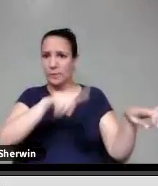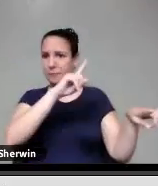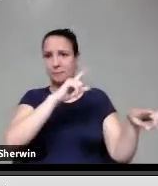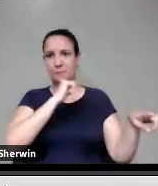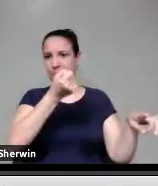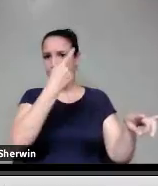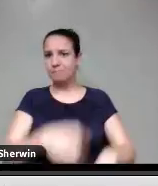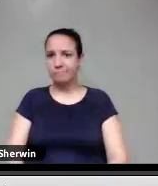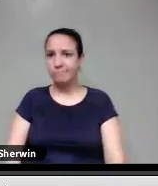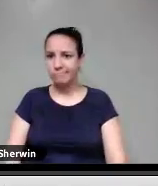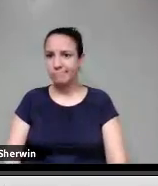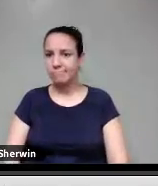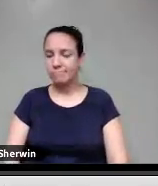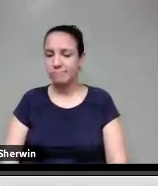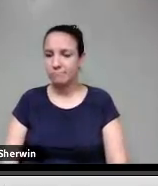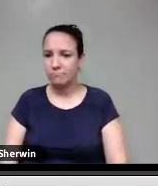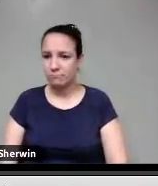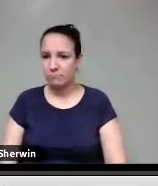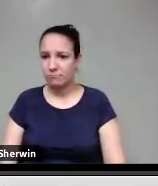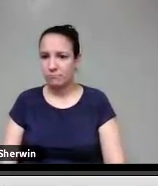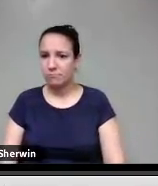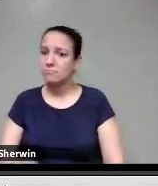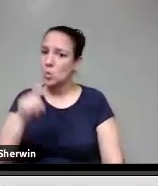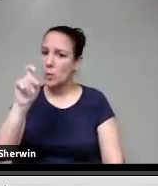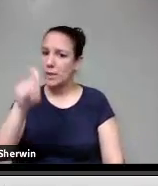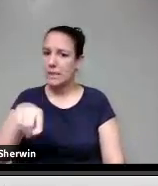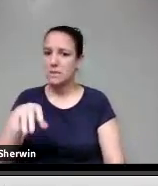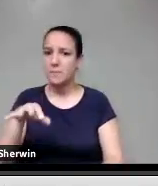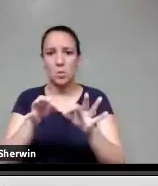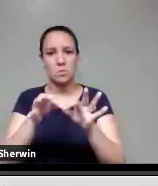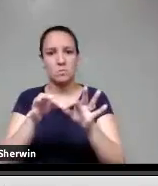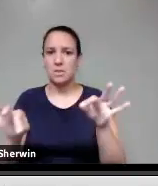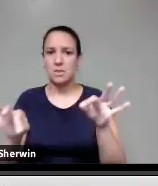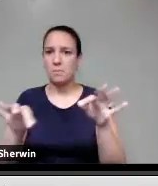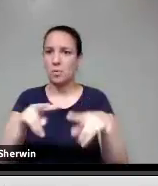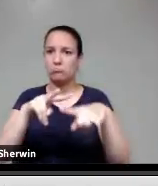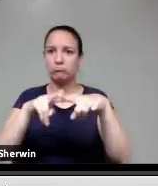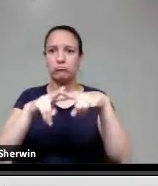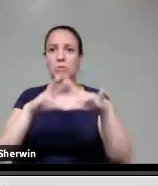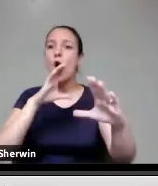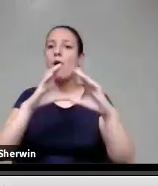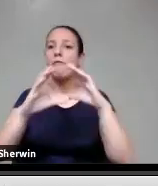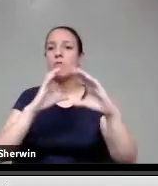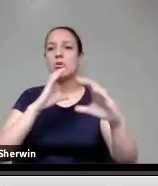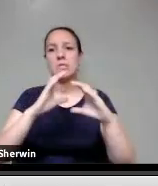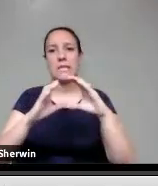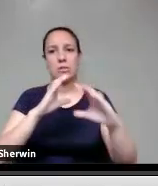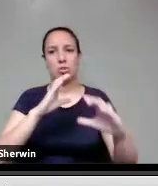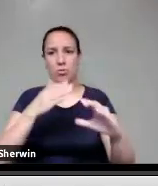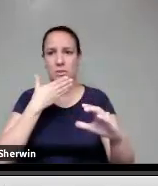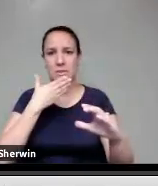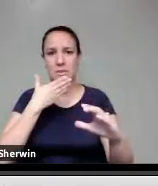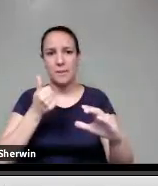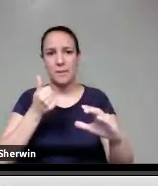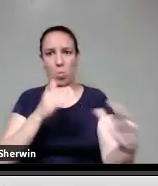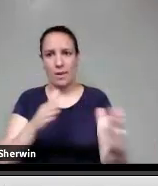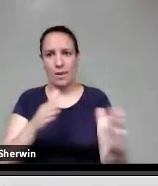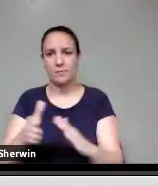be very layman's terms. Conversational is the best way you can do a